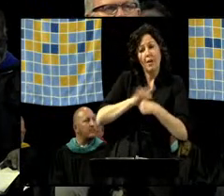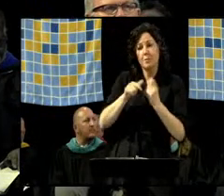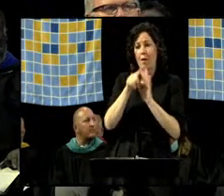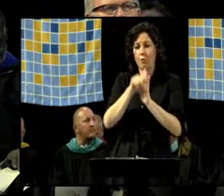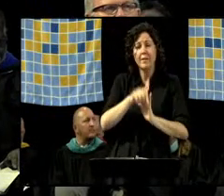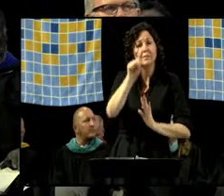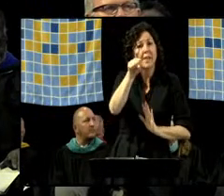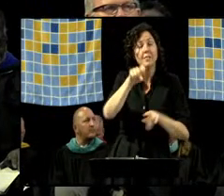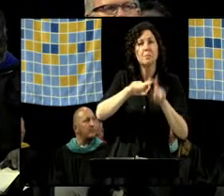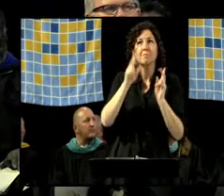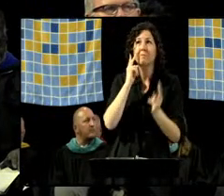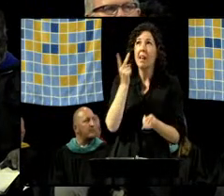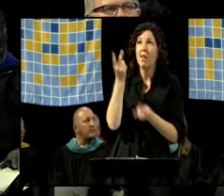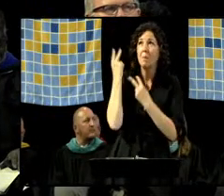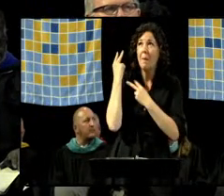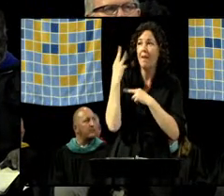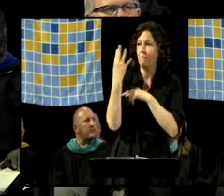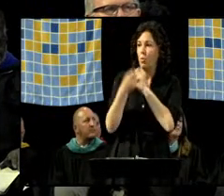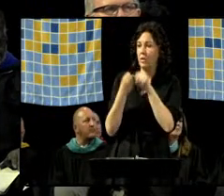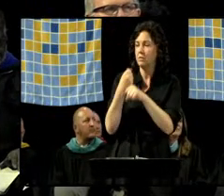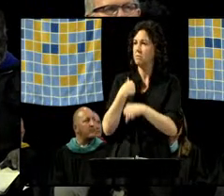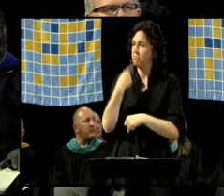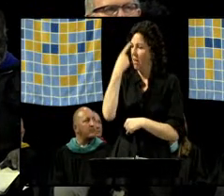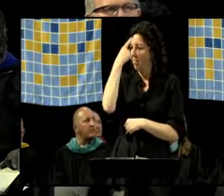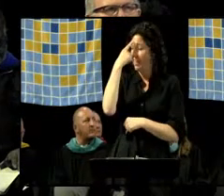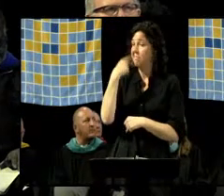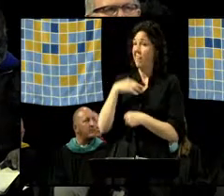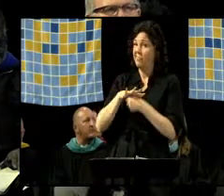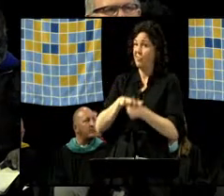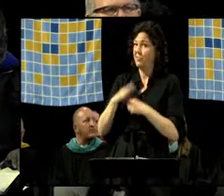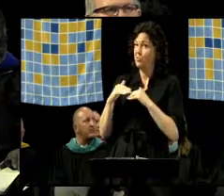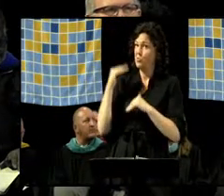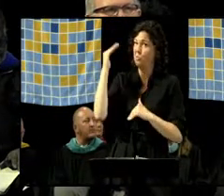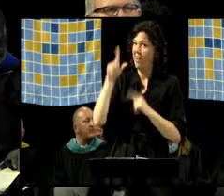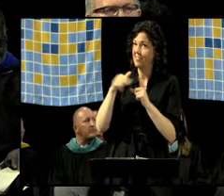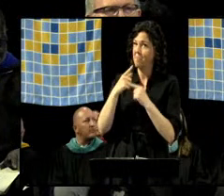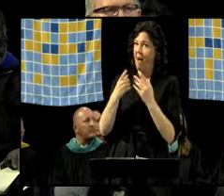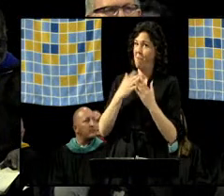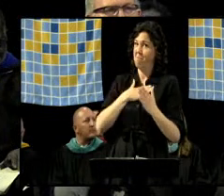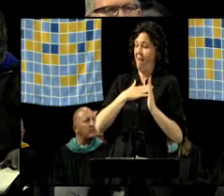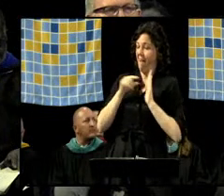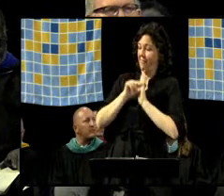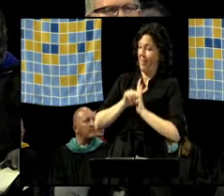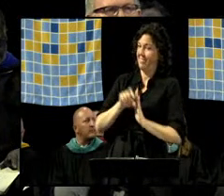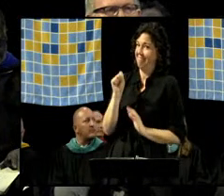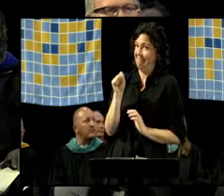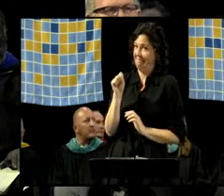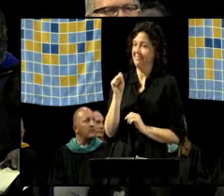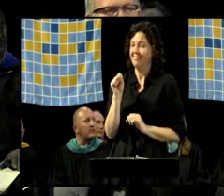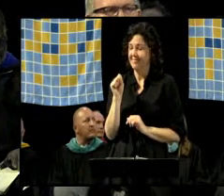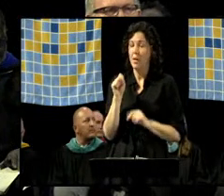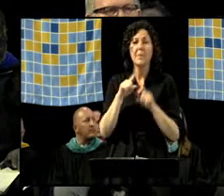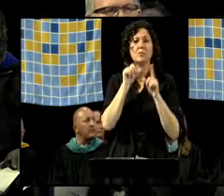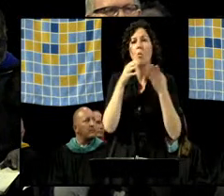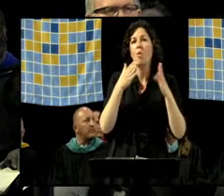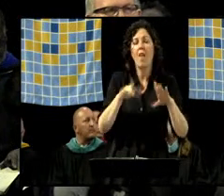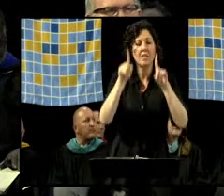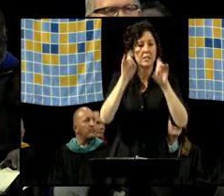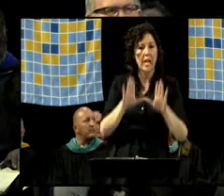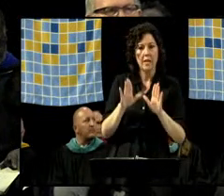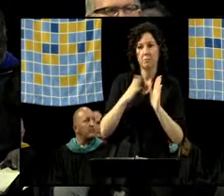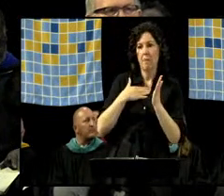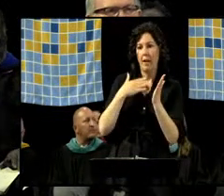look back on the past 4 years, I will openly admit I stressed a little too much. Don't let a number on a test define who we are or who we can